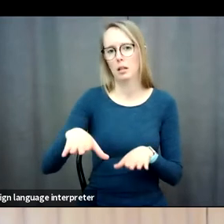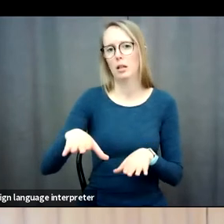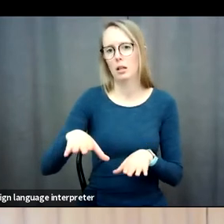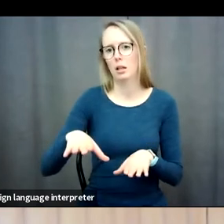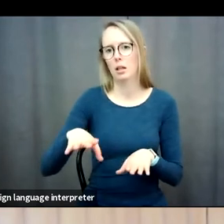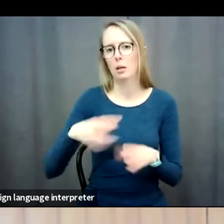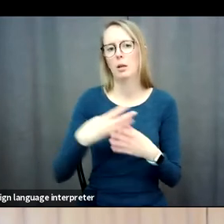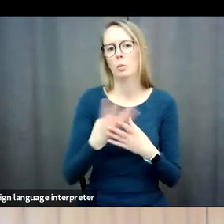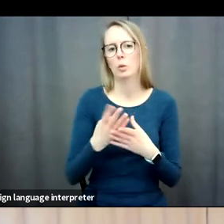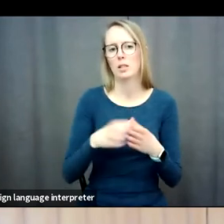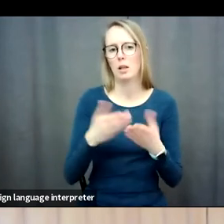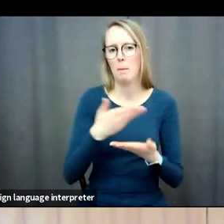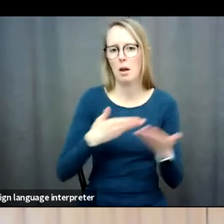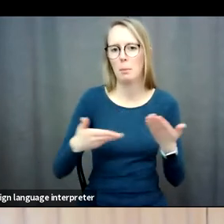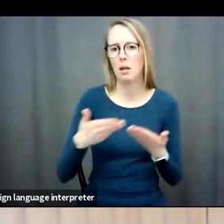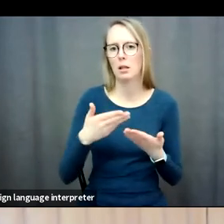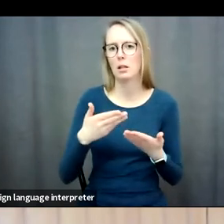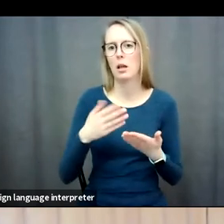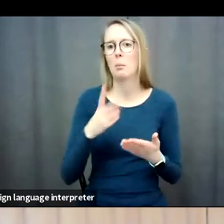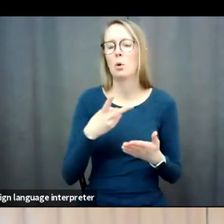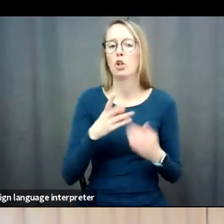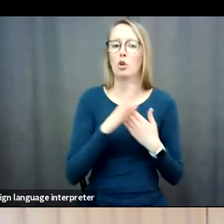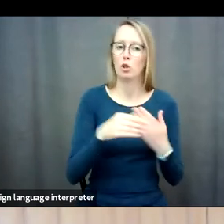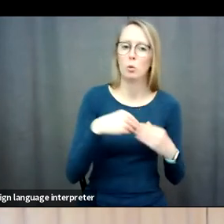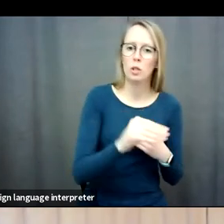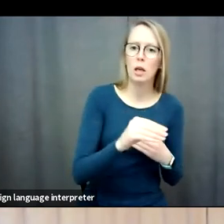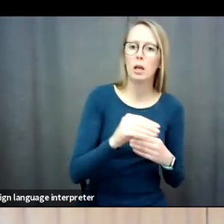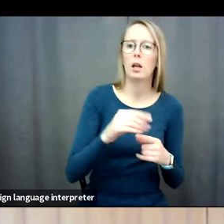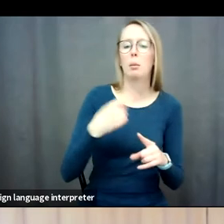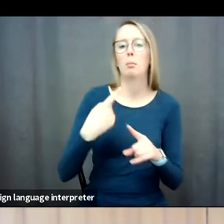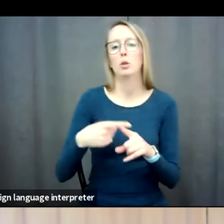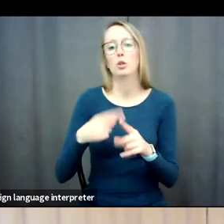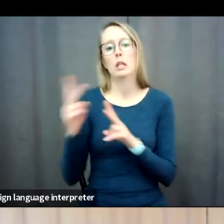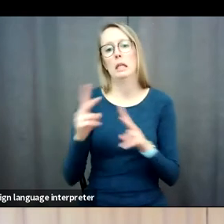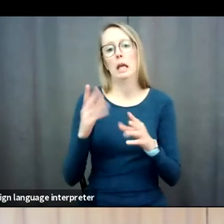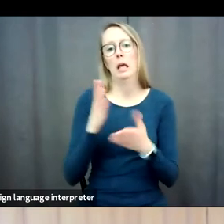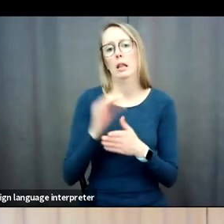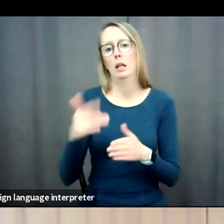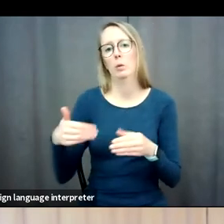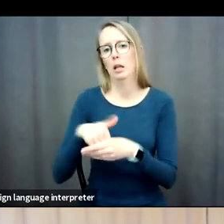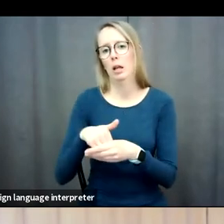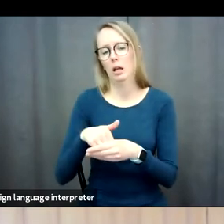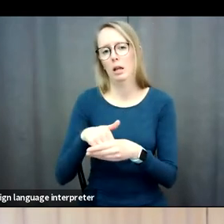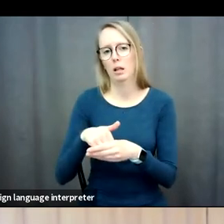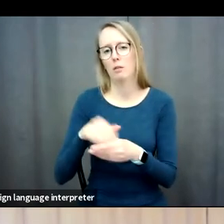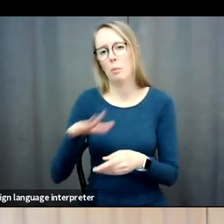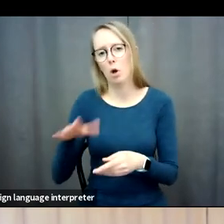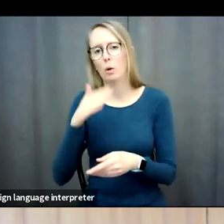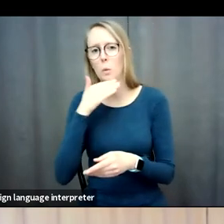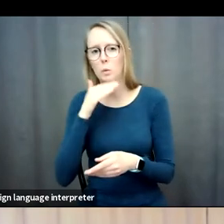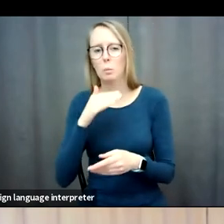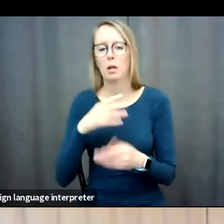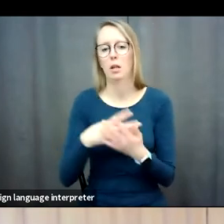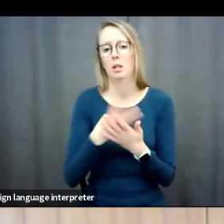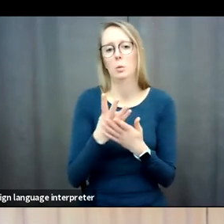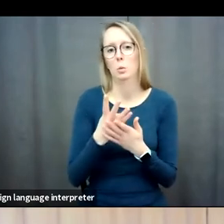Nordic cooperation on safeguarding equal rights to participate for all children and youth in the Nordic region. I close